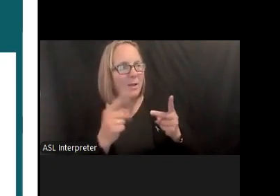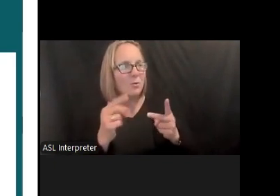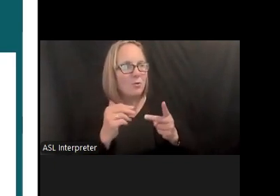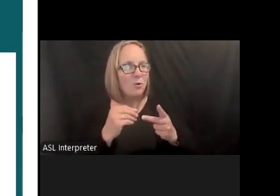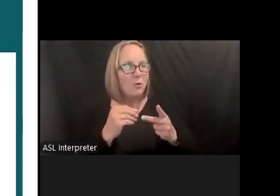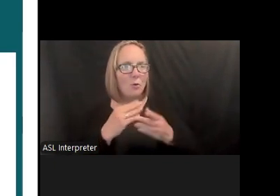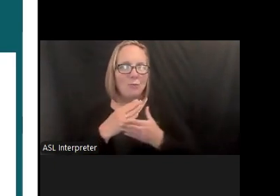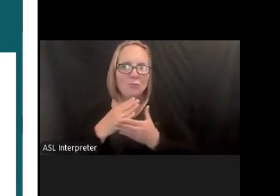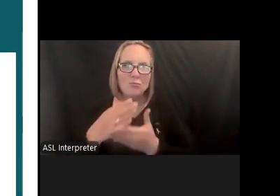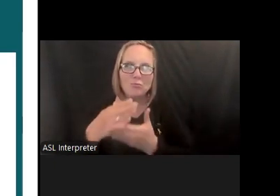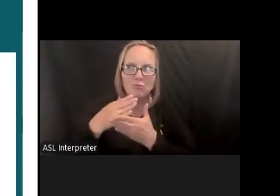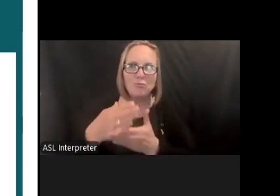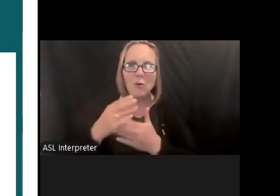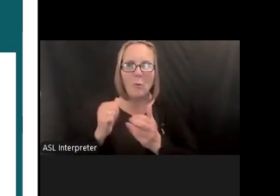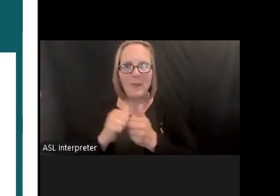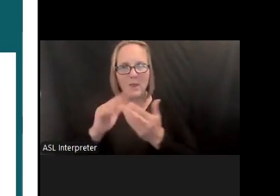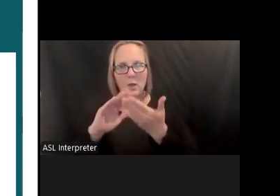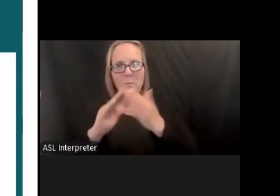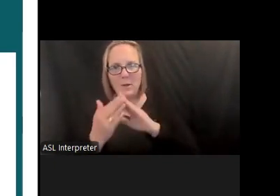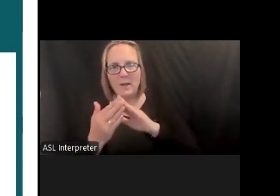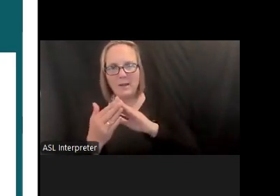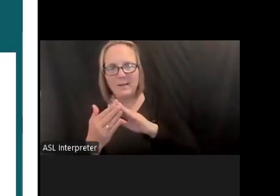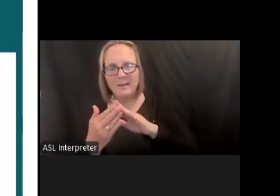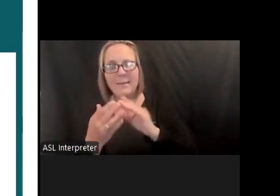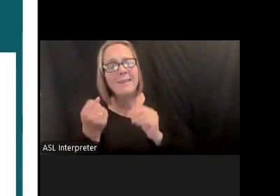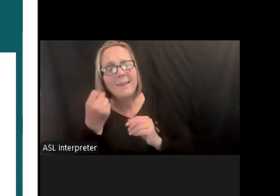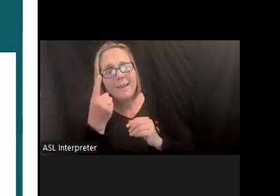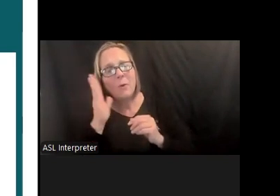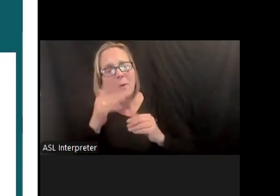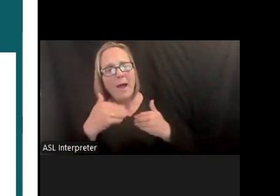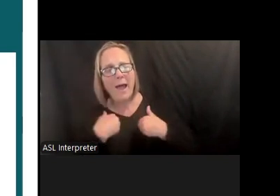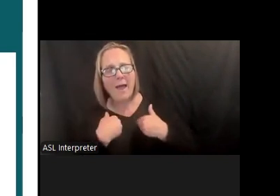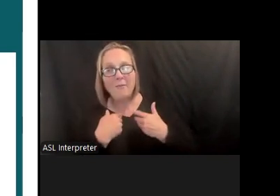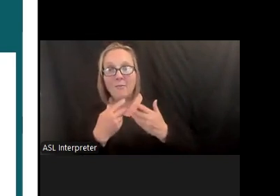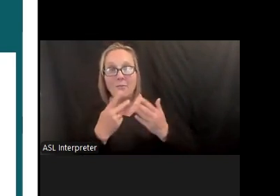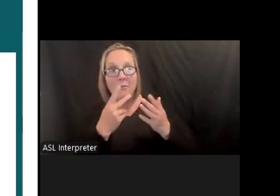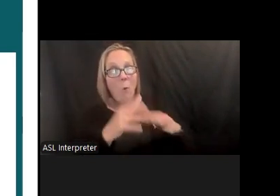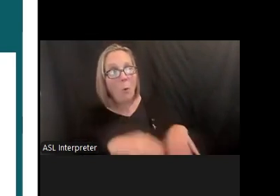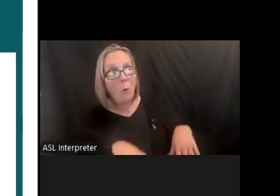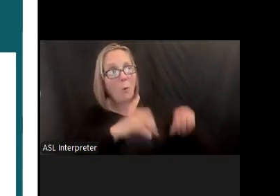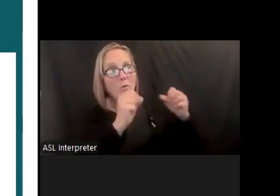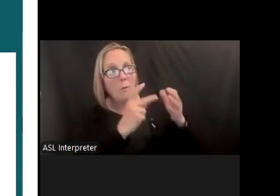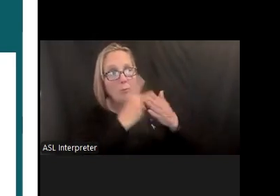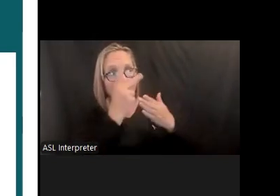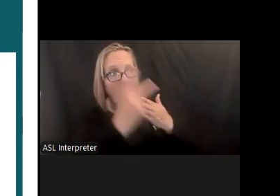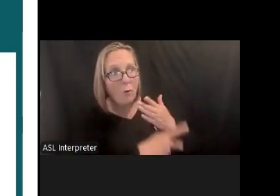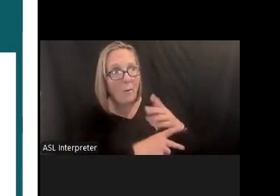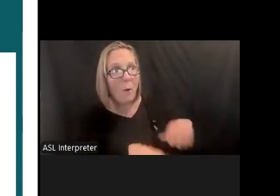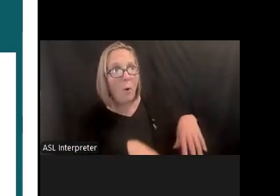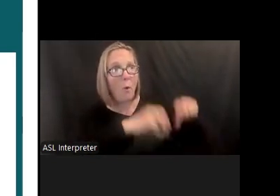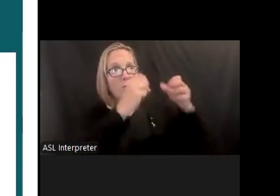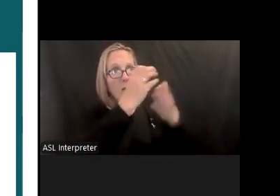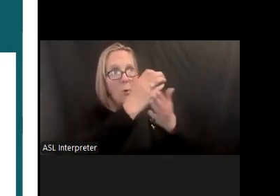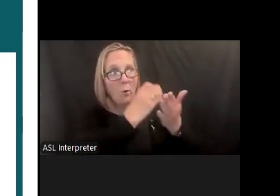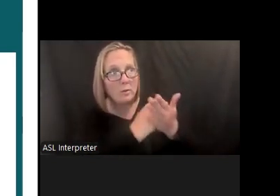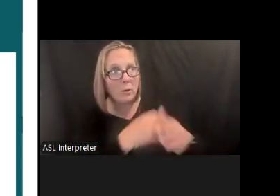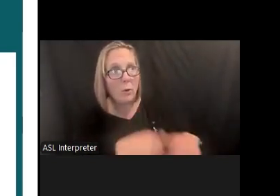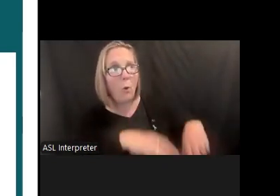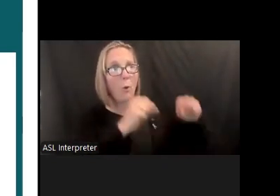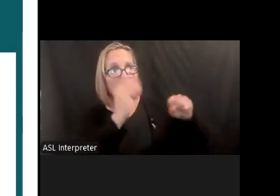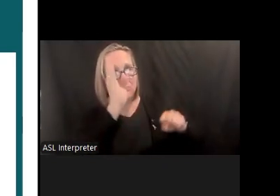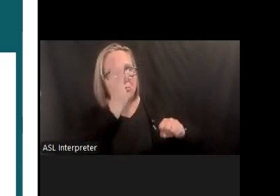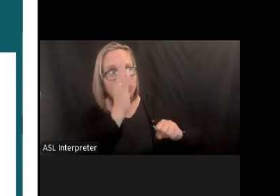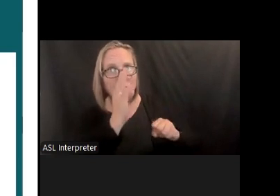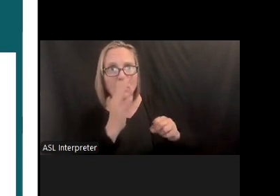we will have different programs for them to come in and to learn the arts, because, as we know, the